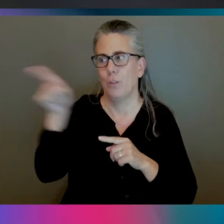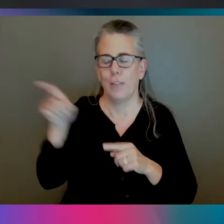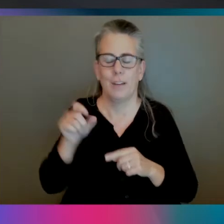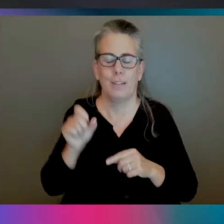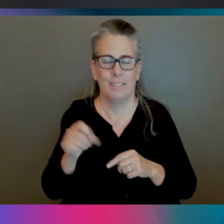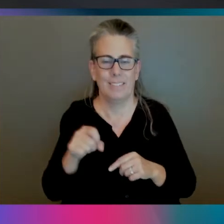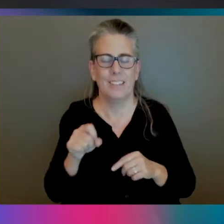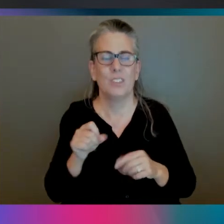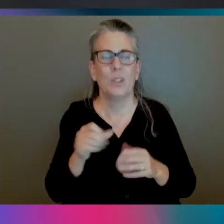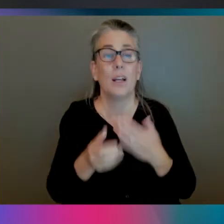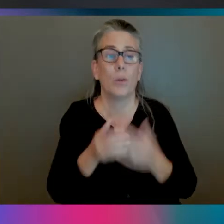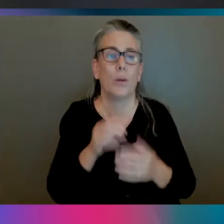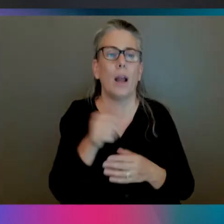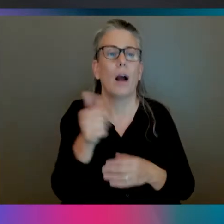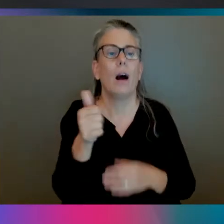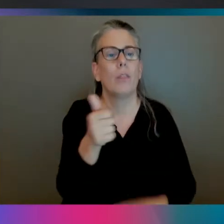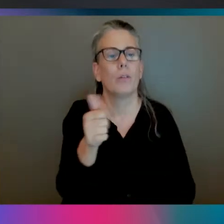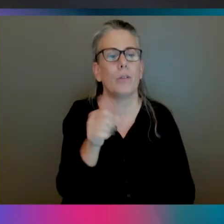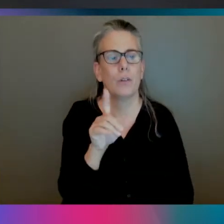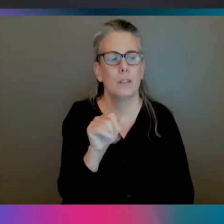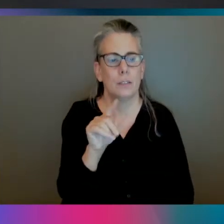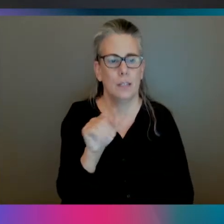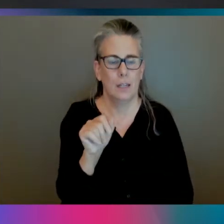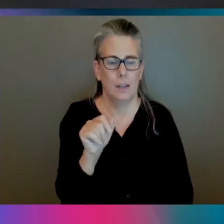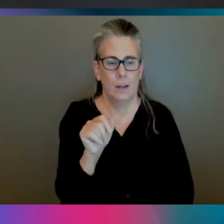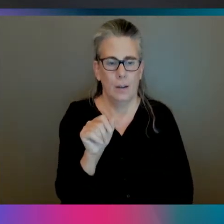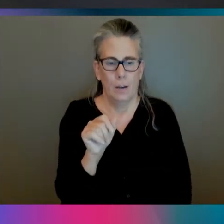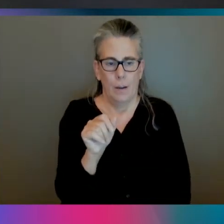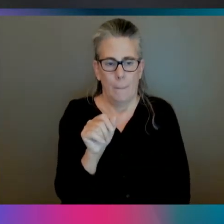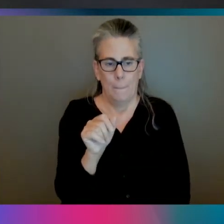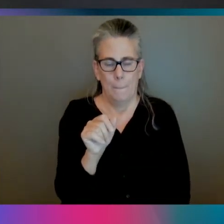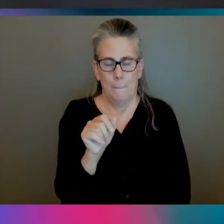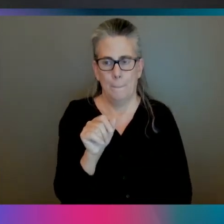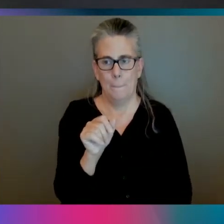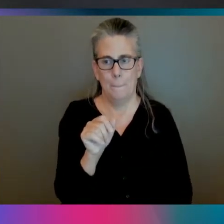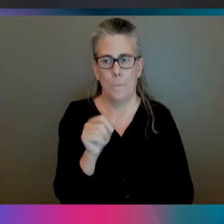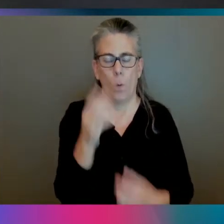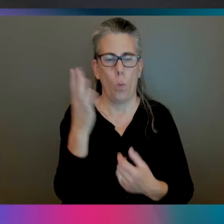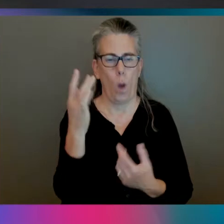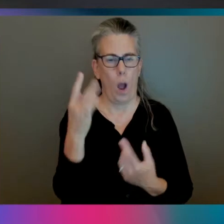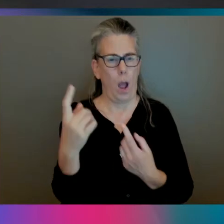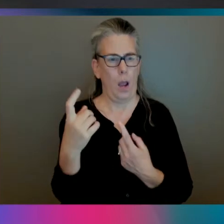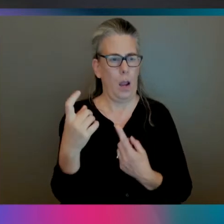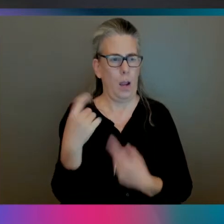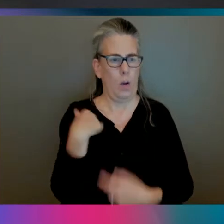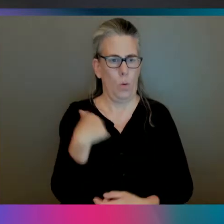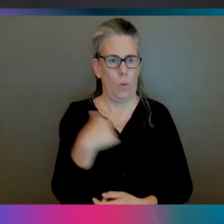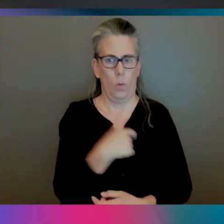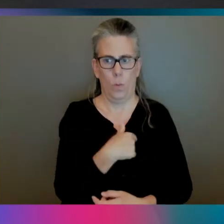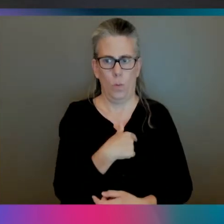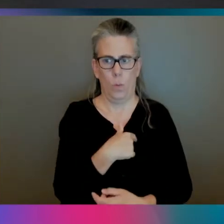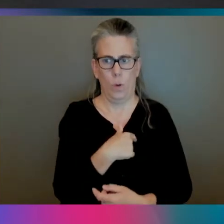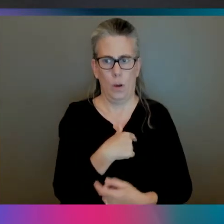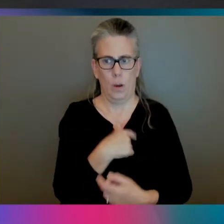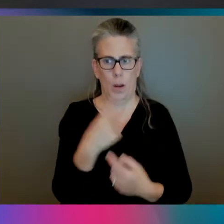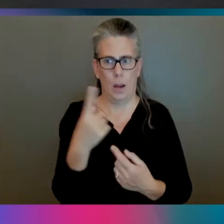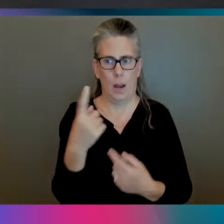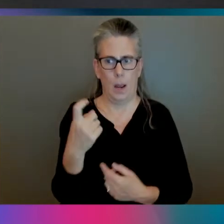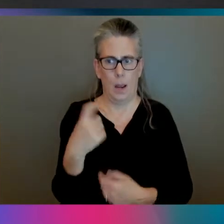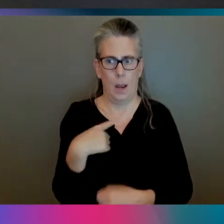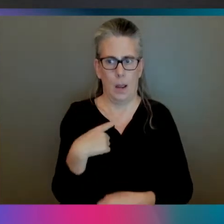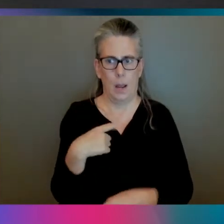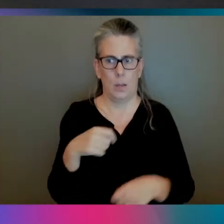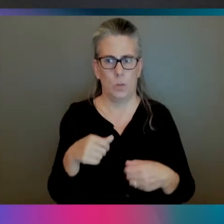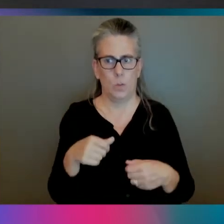other data, like the fact that why are we all asked to give up our say where we're at, right? Because where I bought